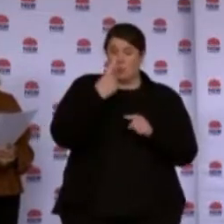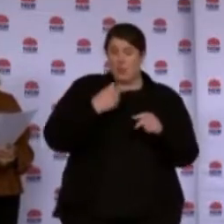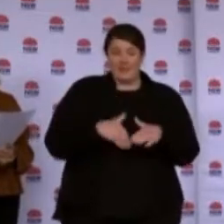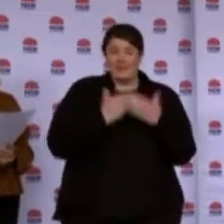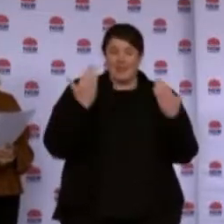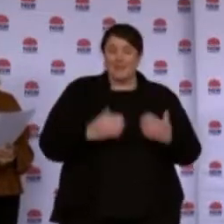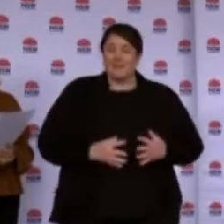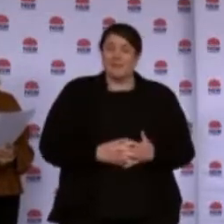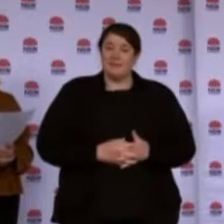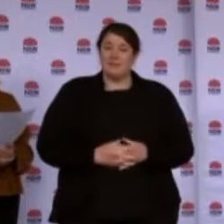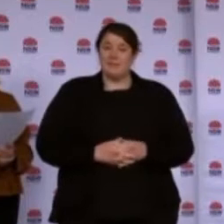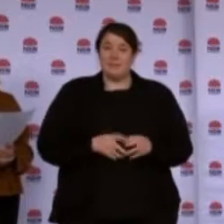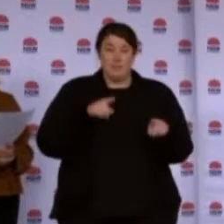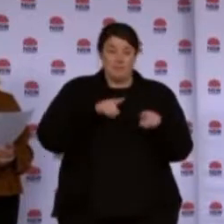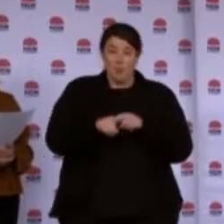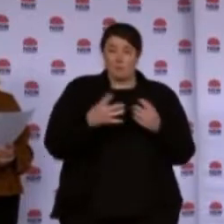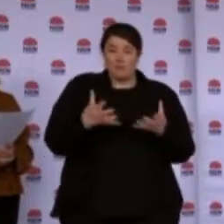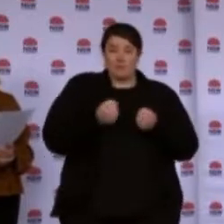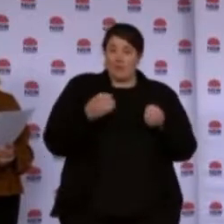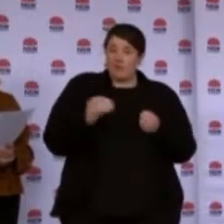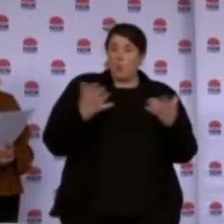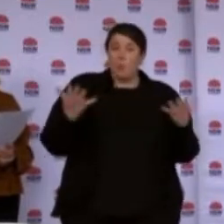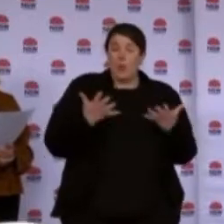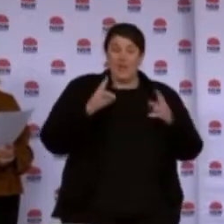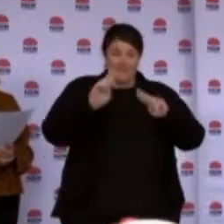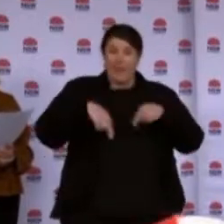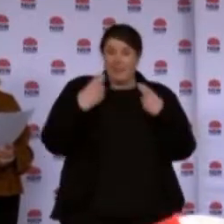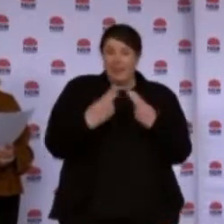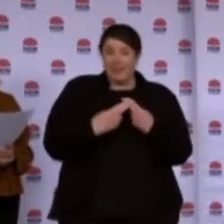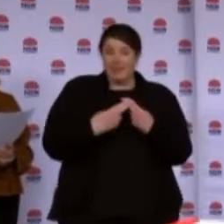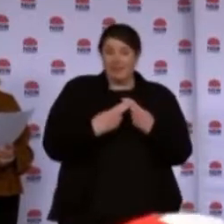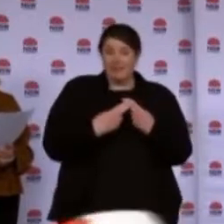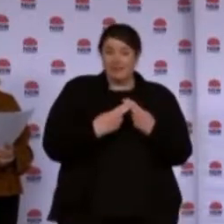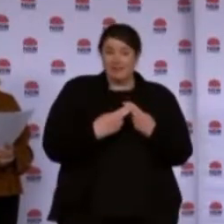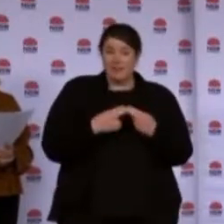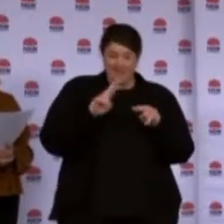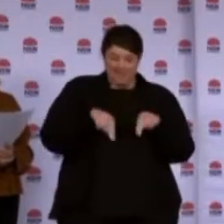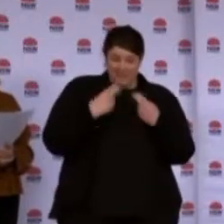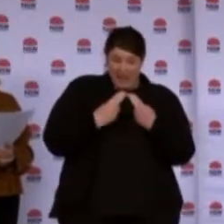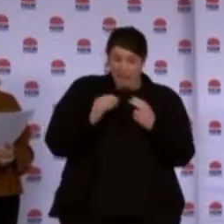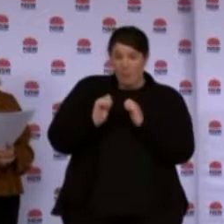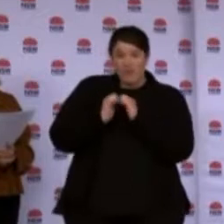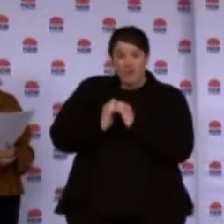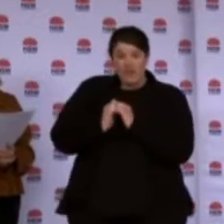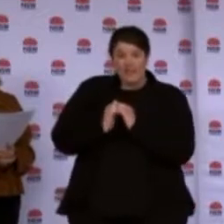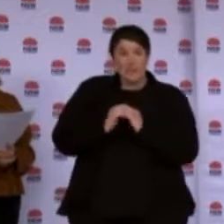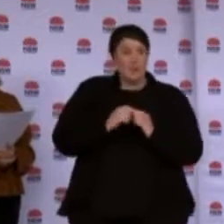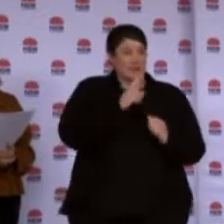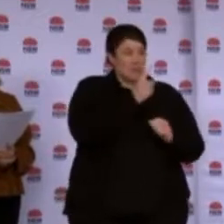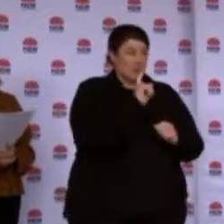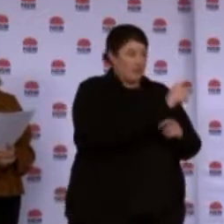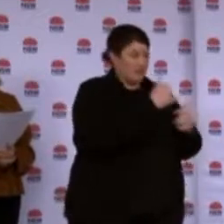of these cases are family members or very, very close contacts. So family or close friends,